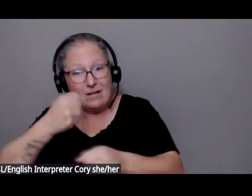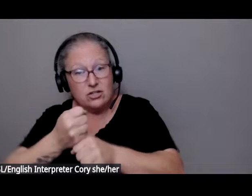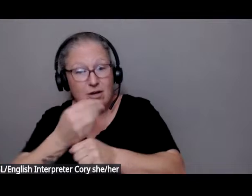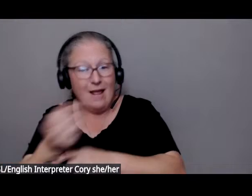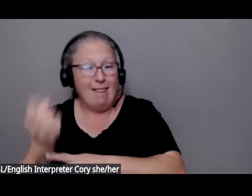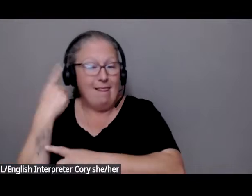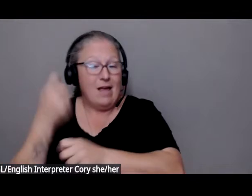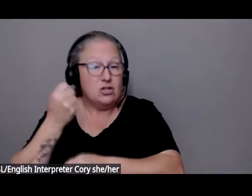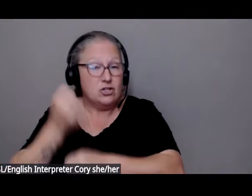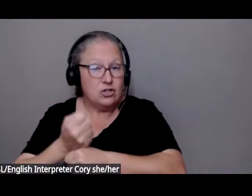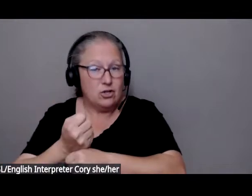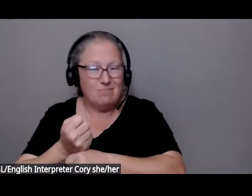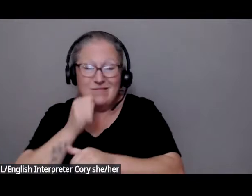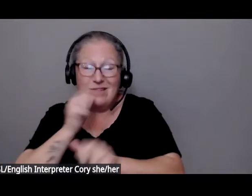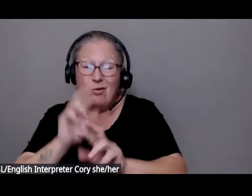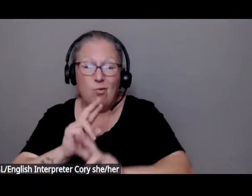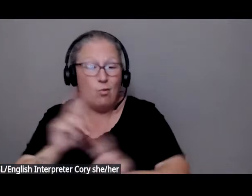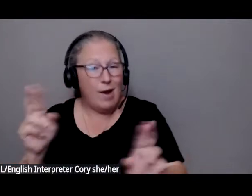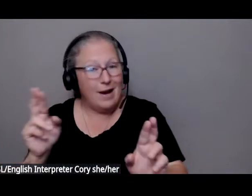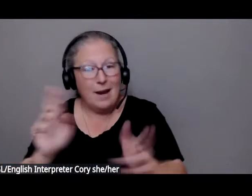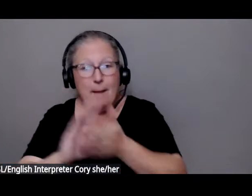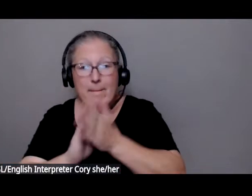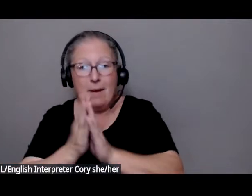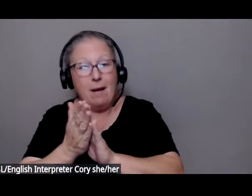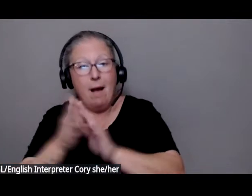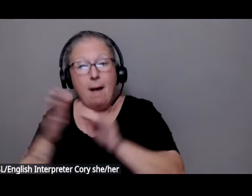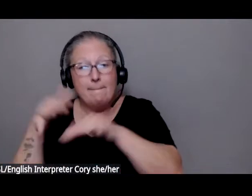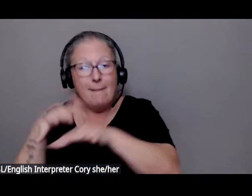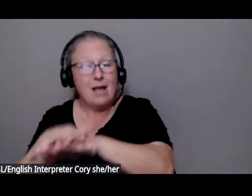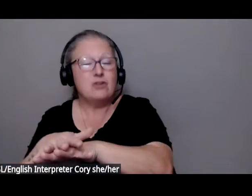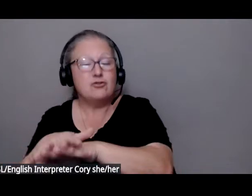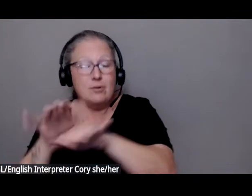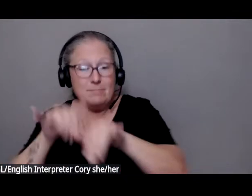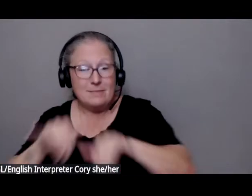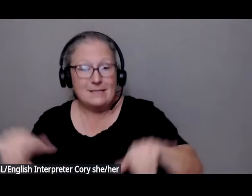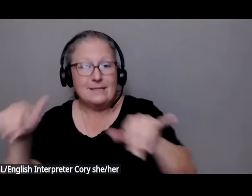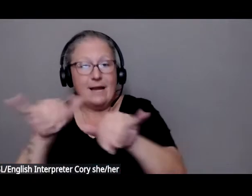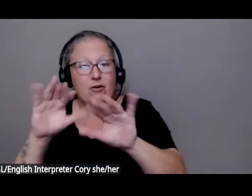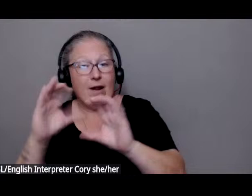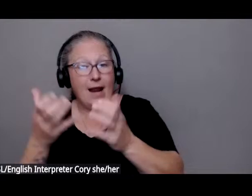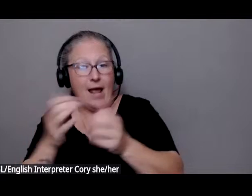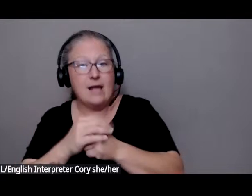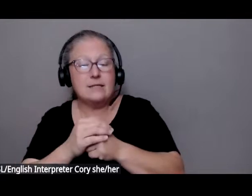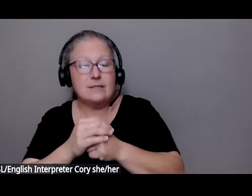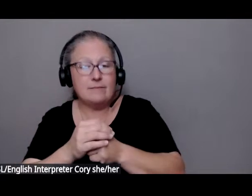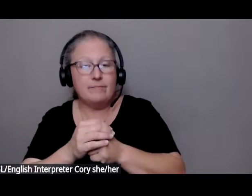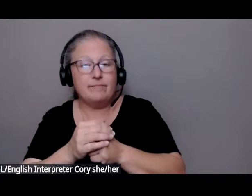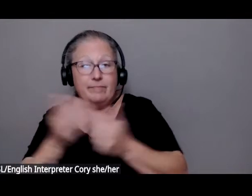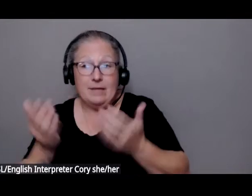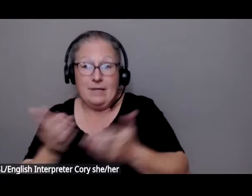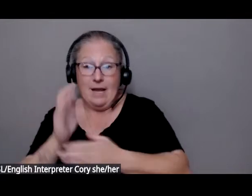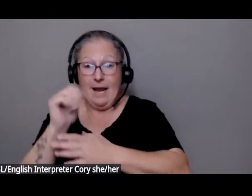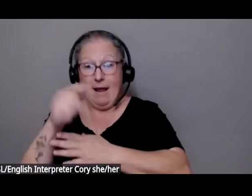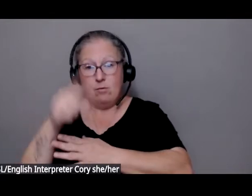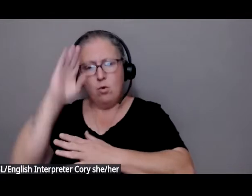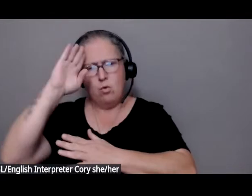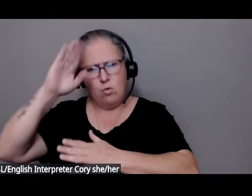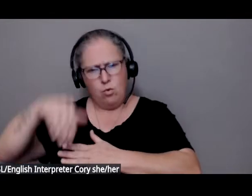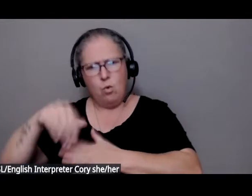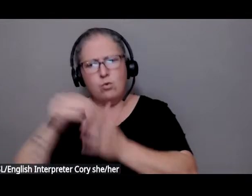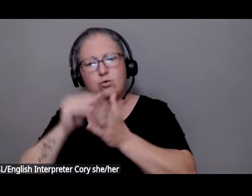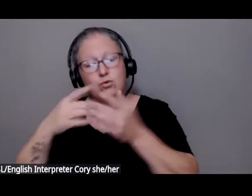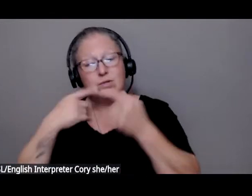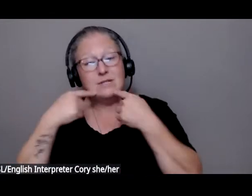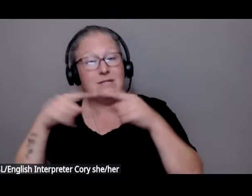last who are just not ready to be in our mainstream standardized classes. While we at Cappuccino know that our students